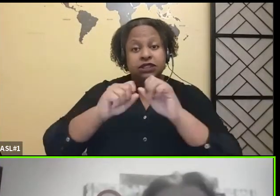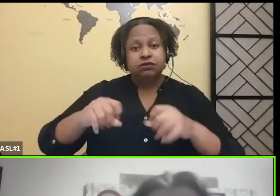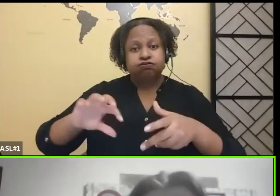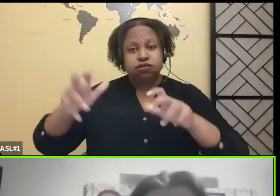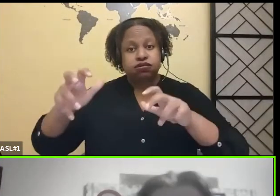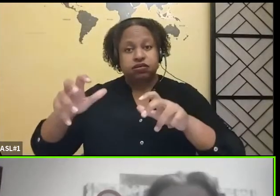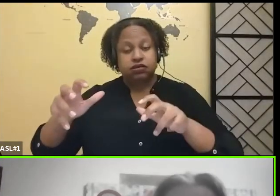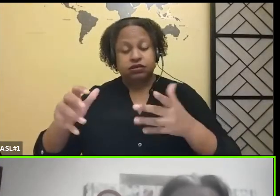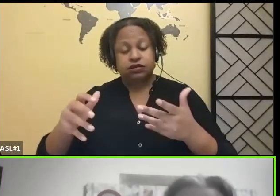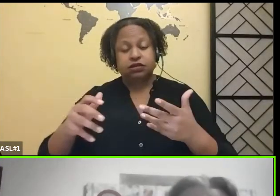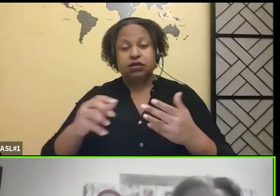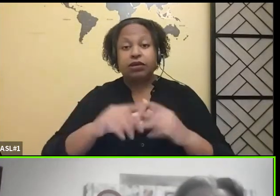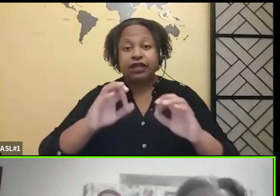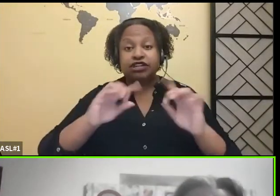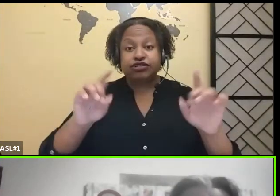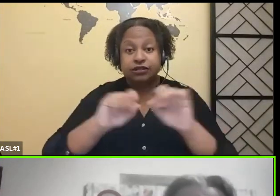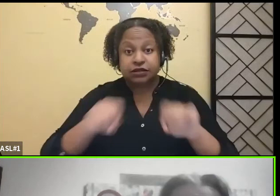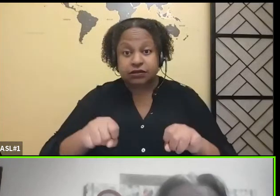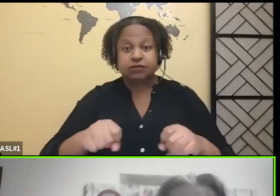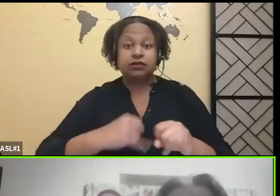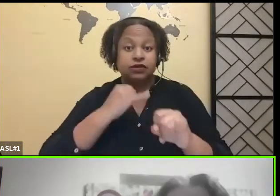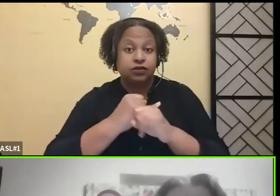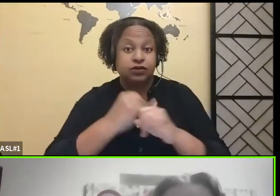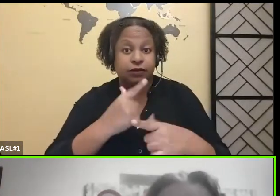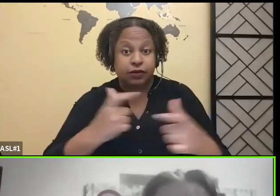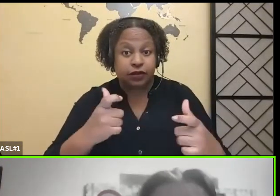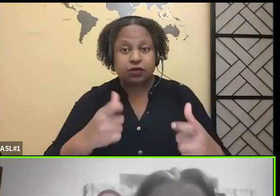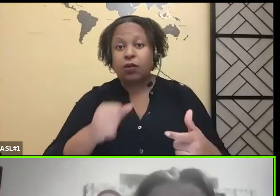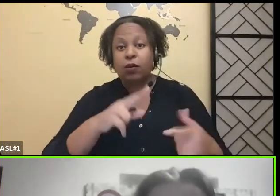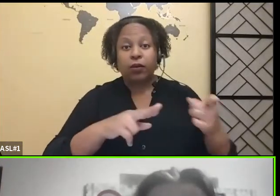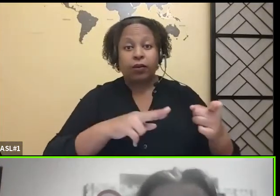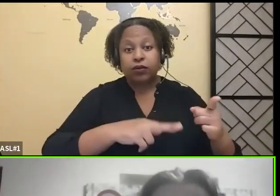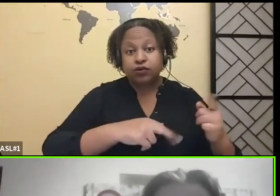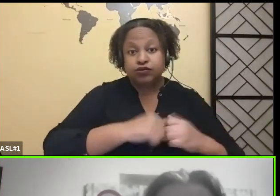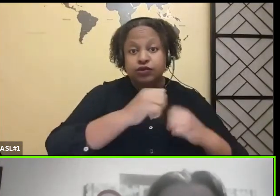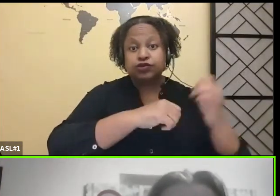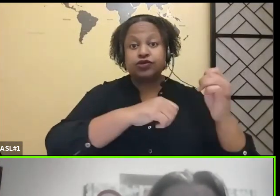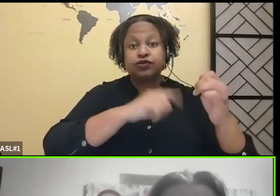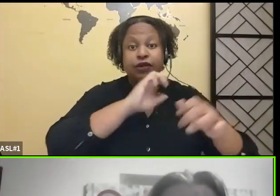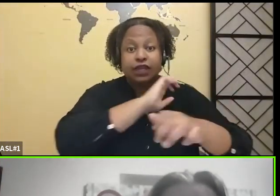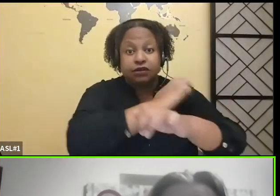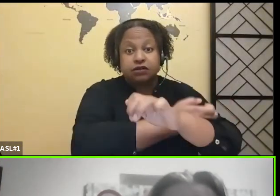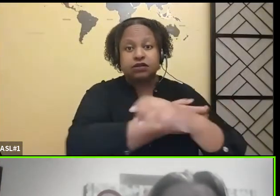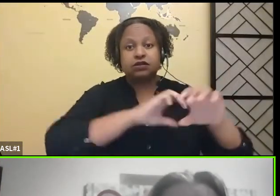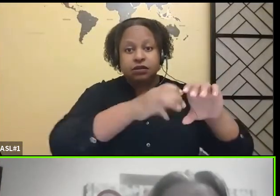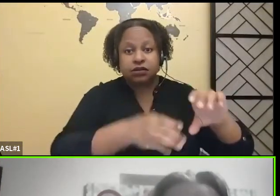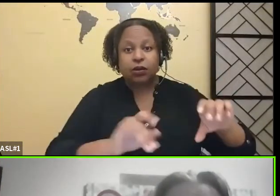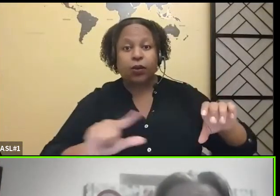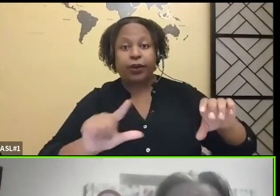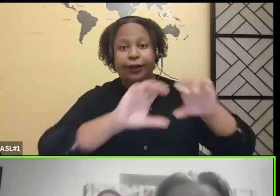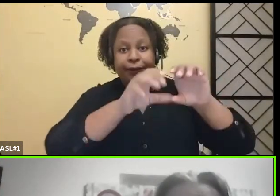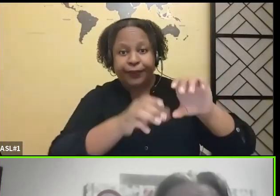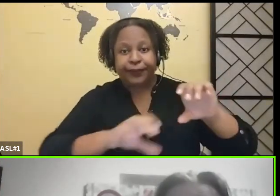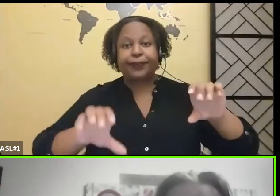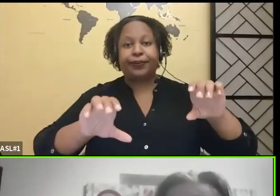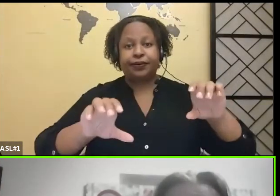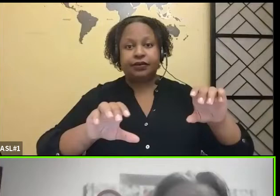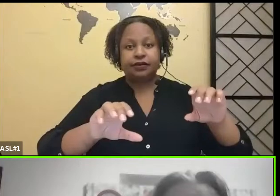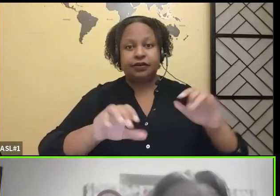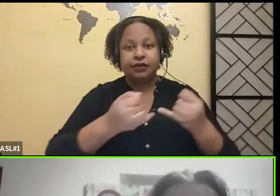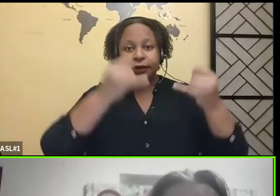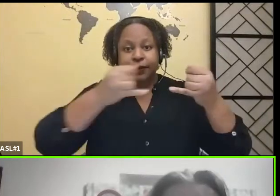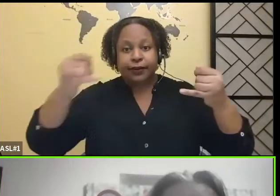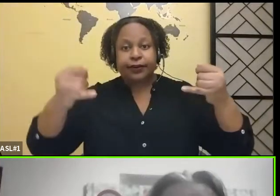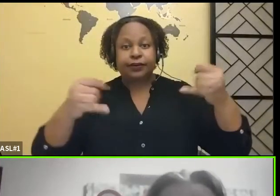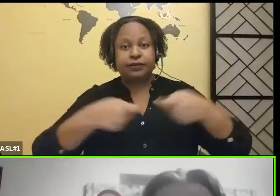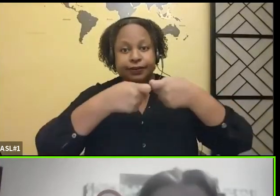in the education institutions, or whether it is in the infrastructure of energy, it's how do we make something